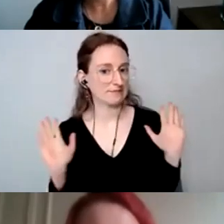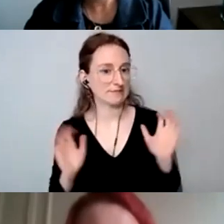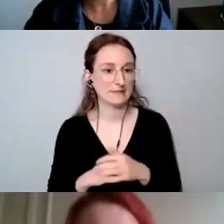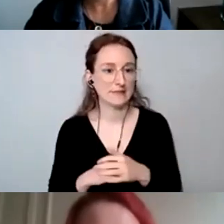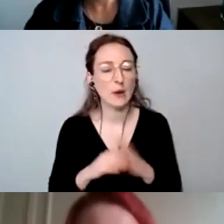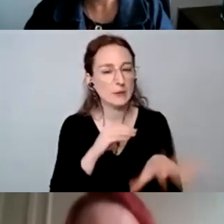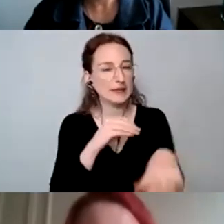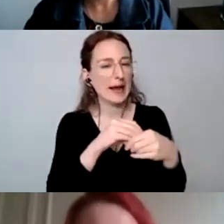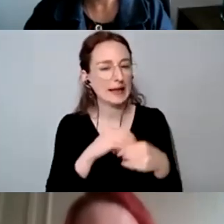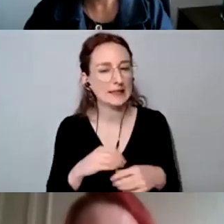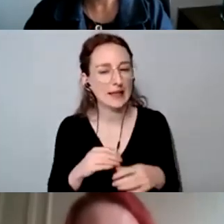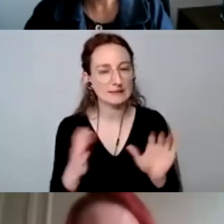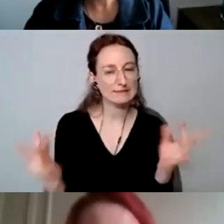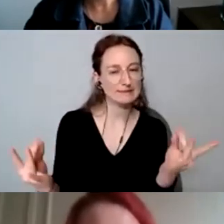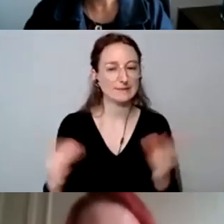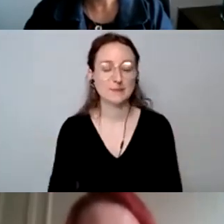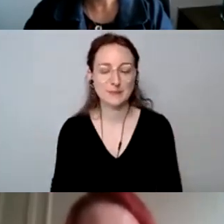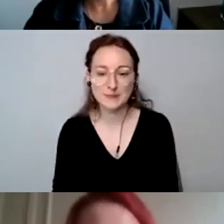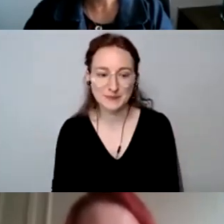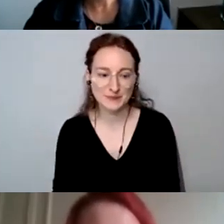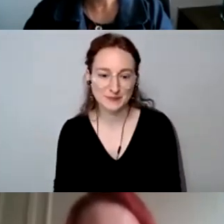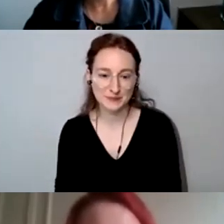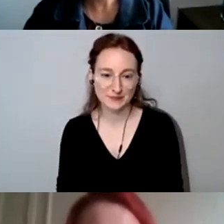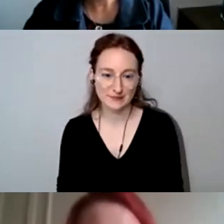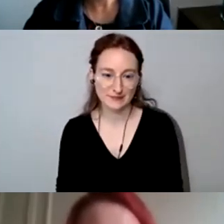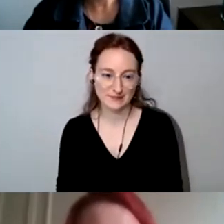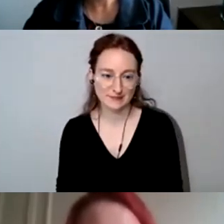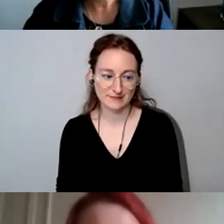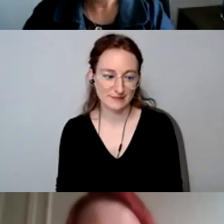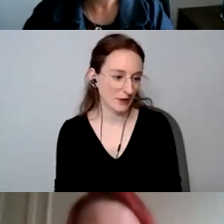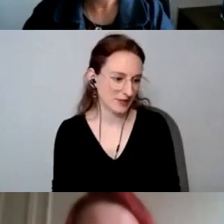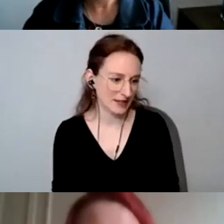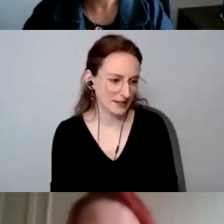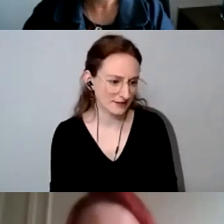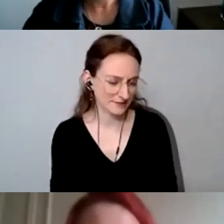wanted to add this to our previous speakers' contributions.